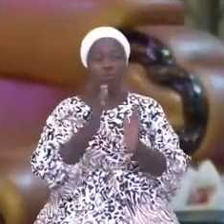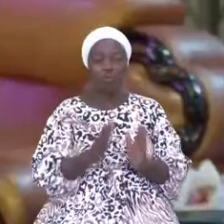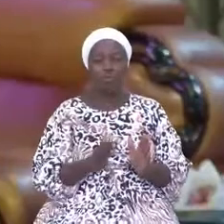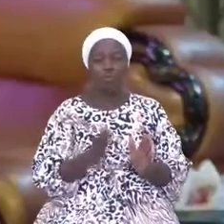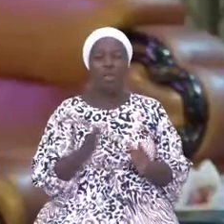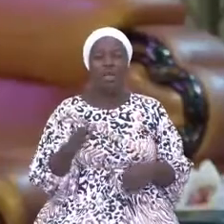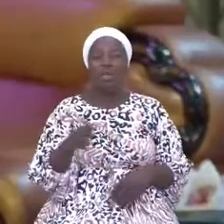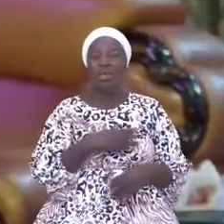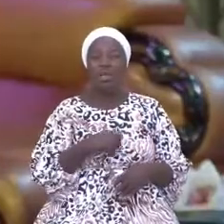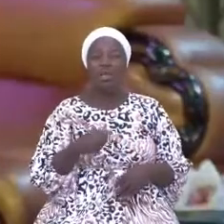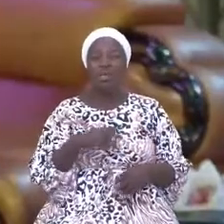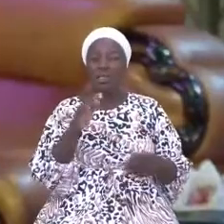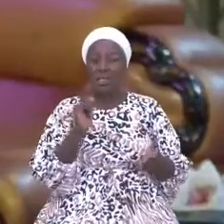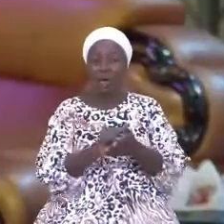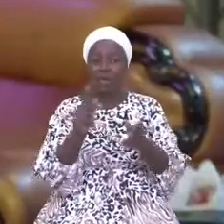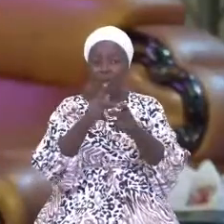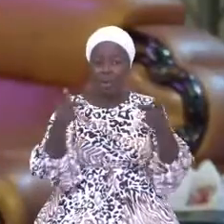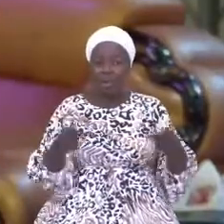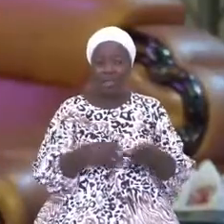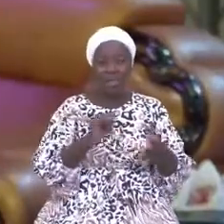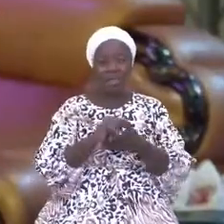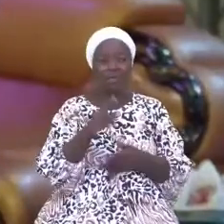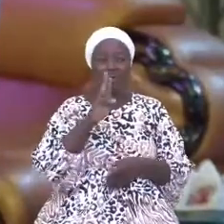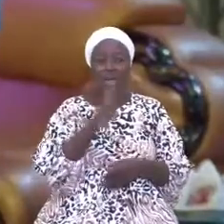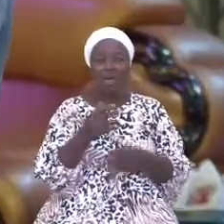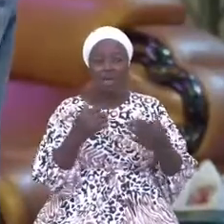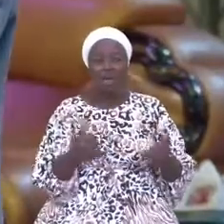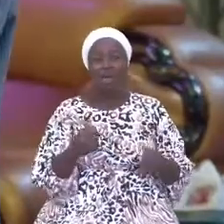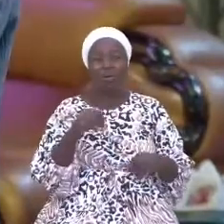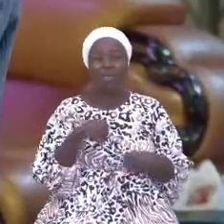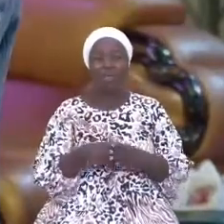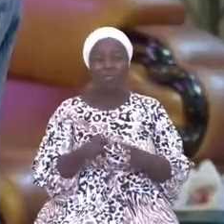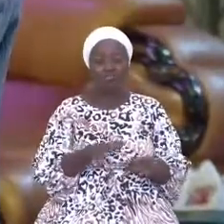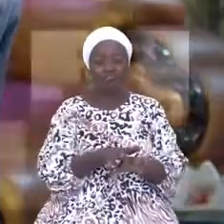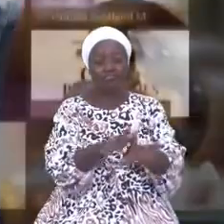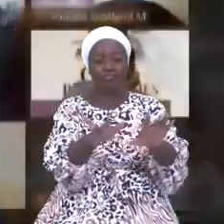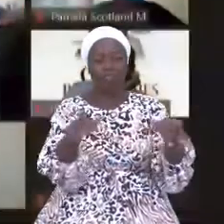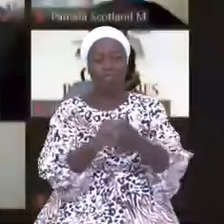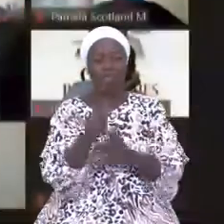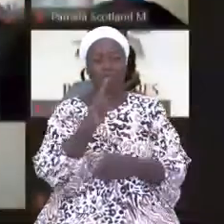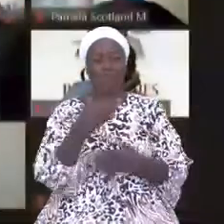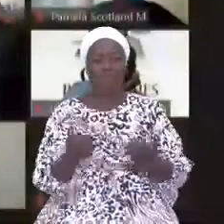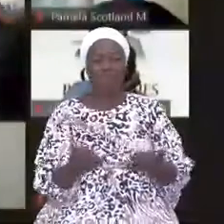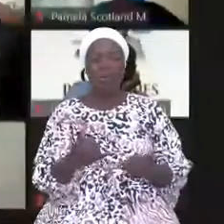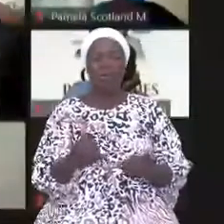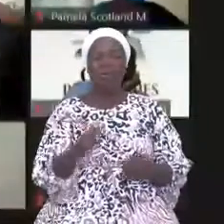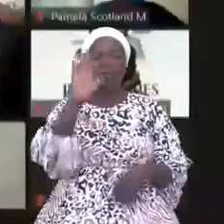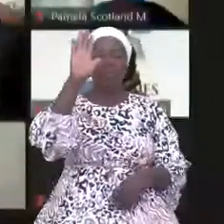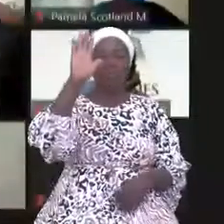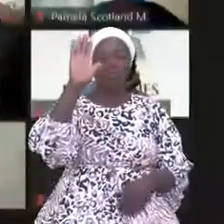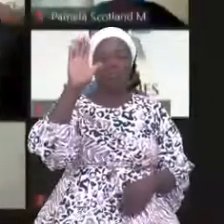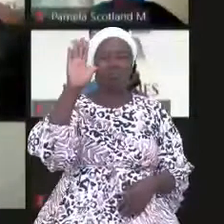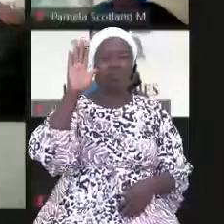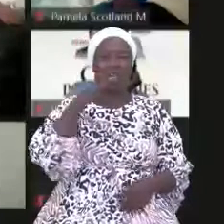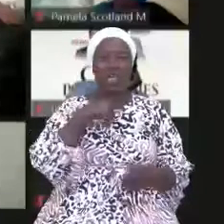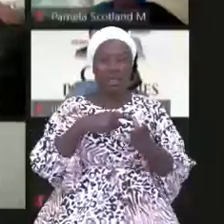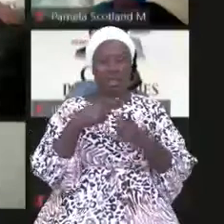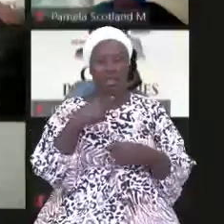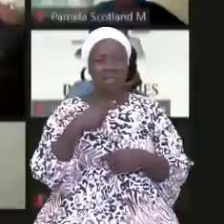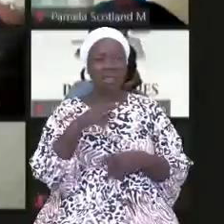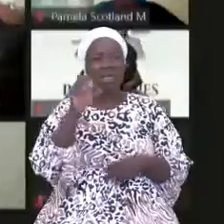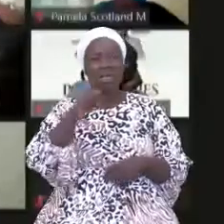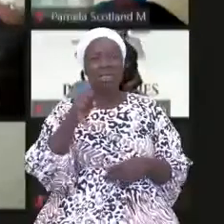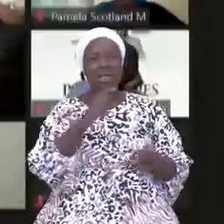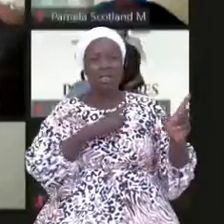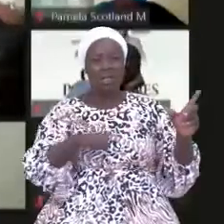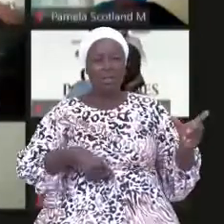in the chamber where you are, in the congregation where you are, raise up that hand and say, yes, Lord, it's